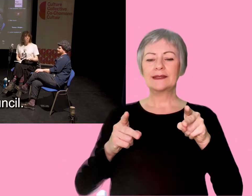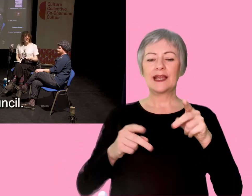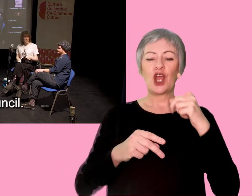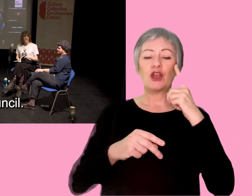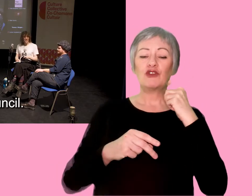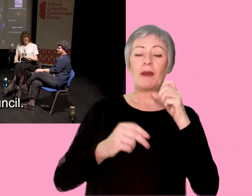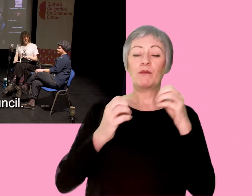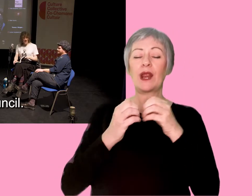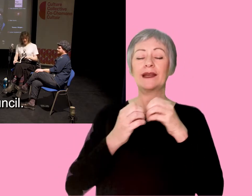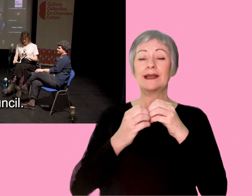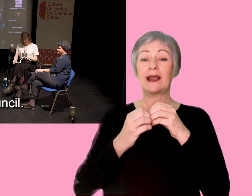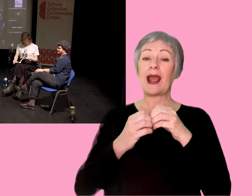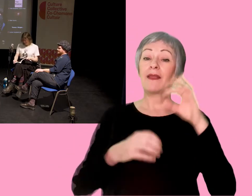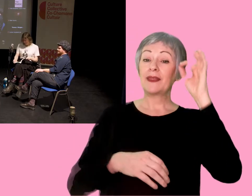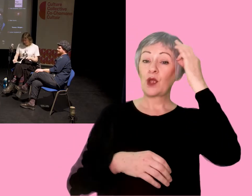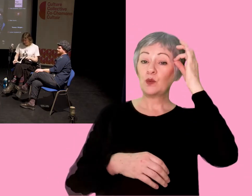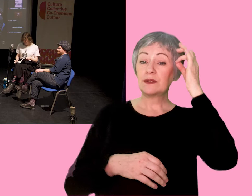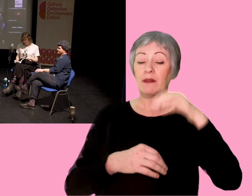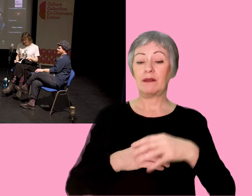Young Brenna at the Ting.